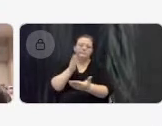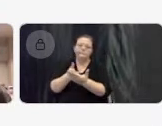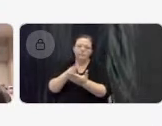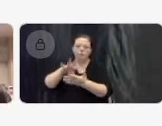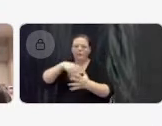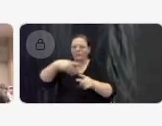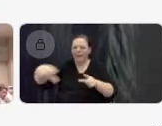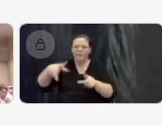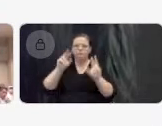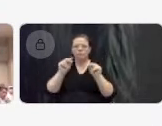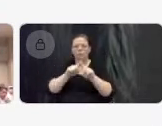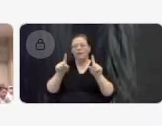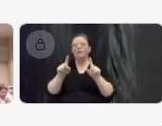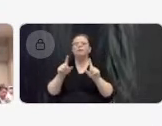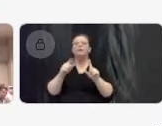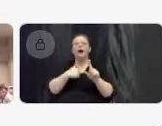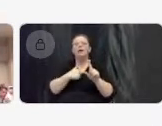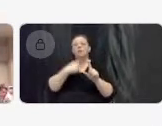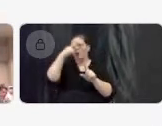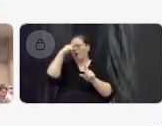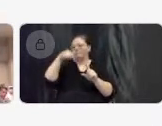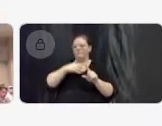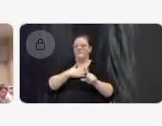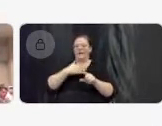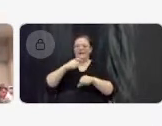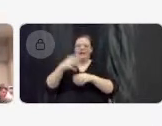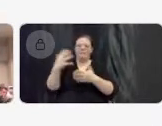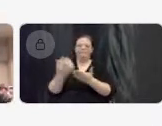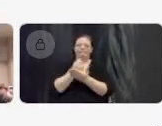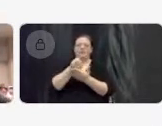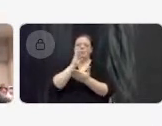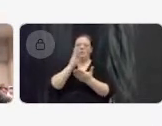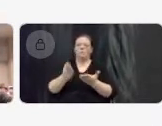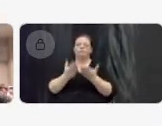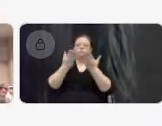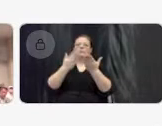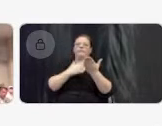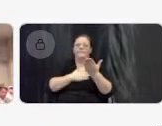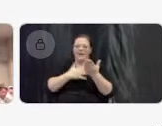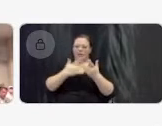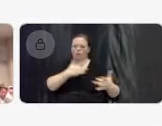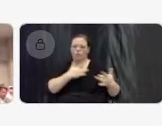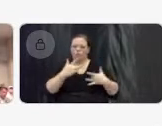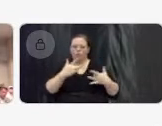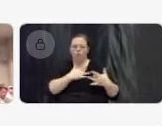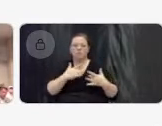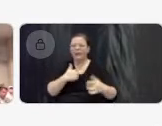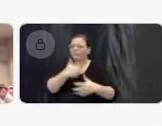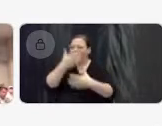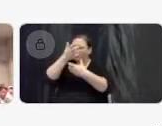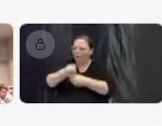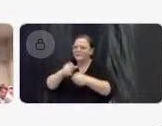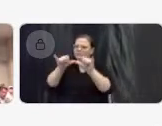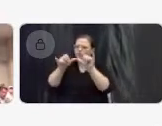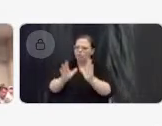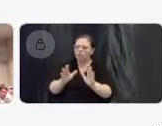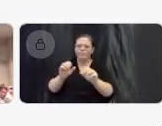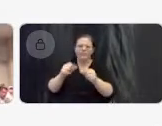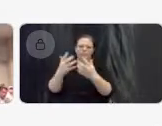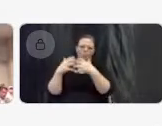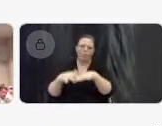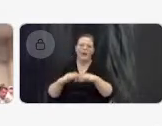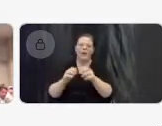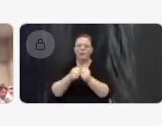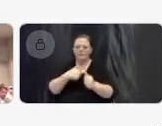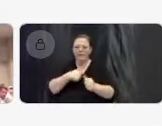I just felt like this was my time to voice my concern. I have confidence in the engineers to work that out with me, but I felt